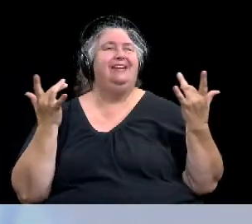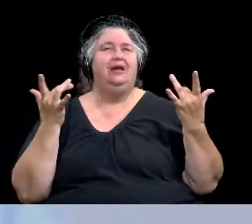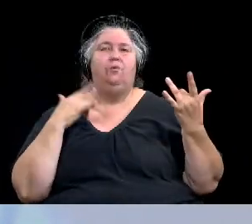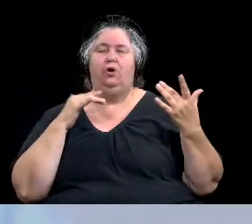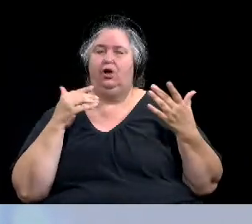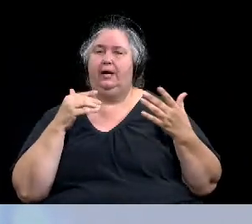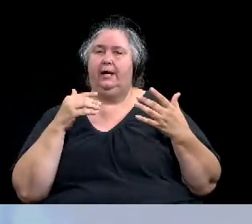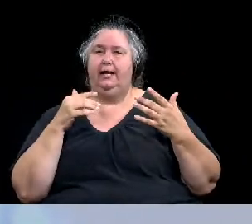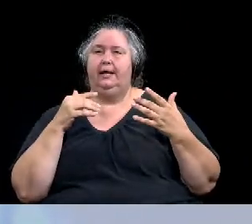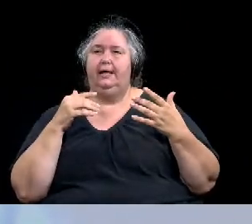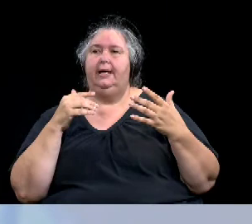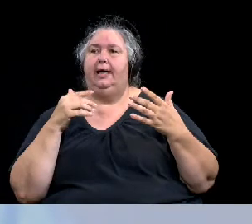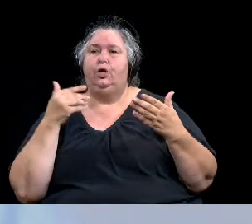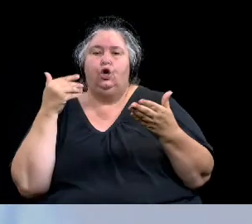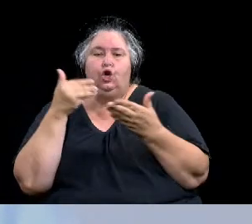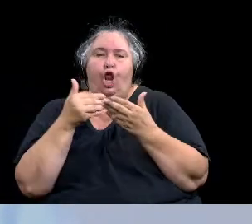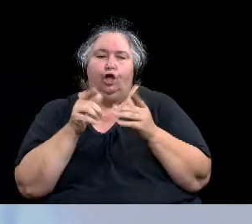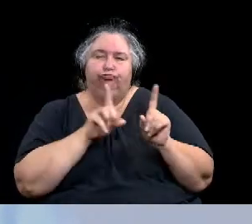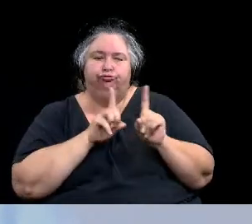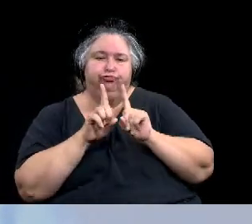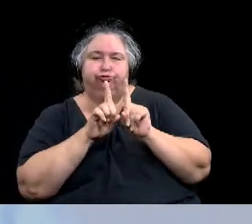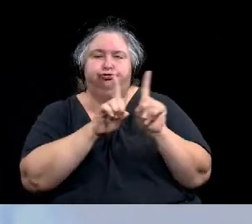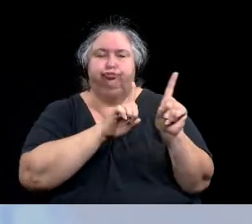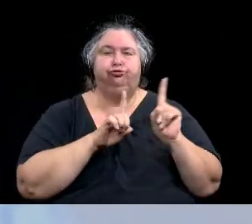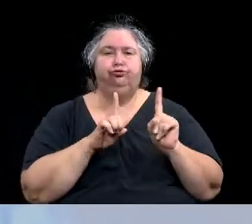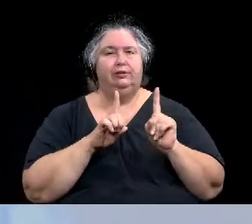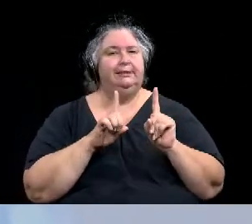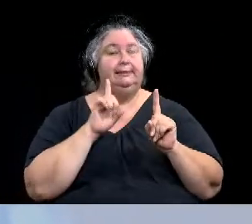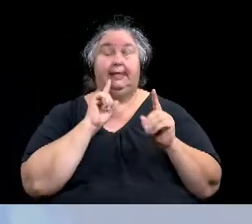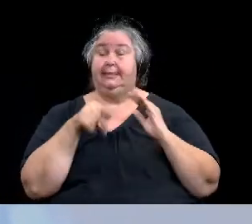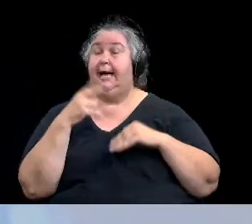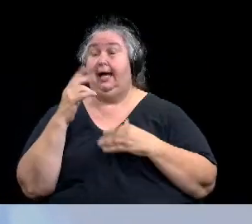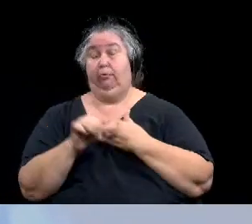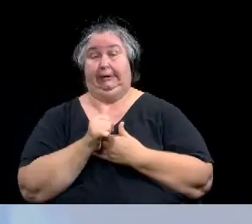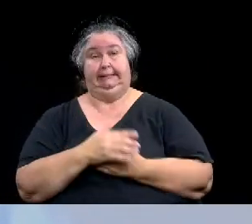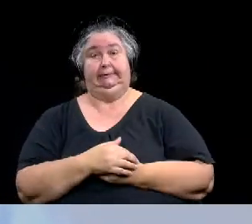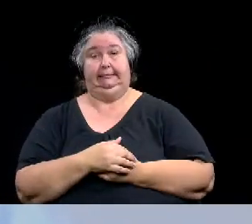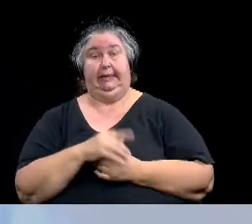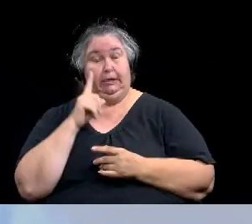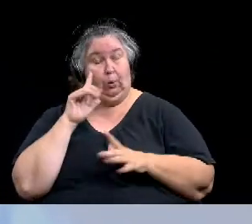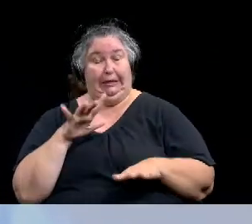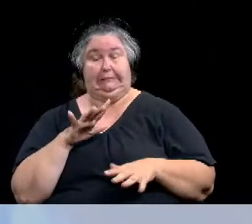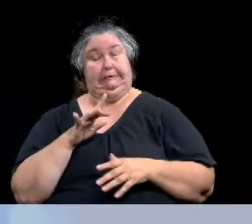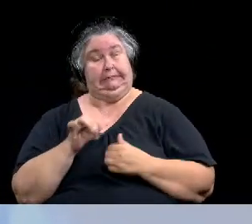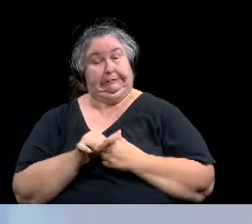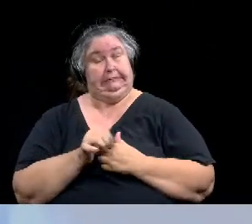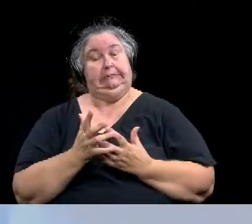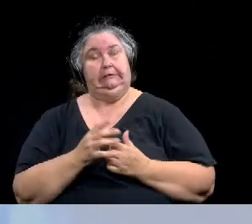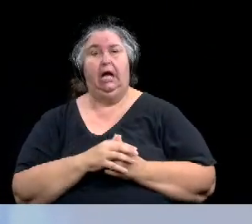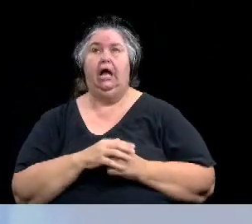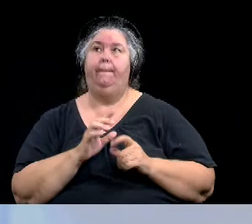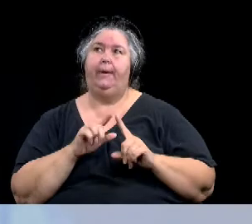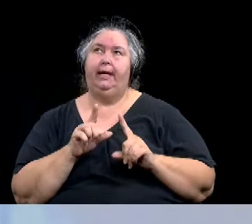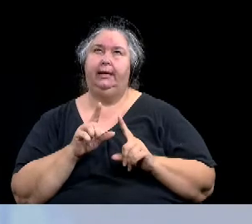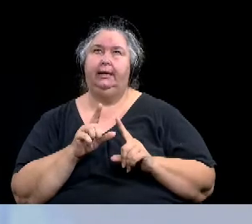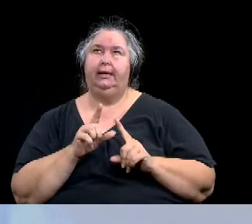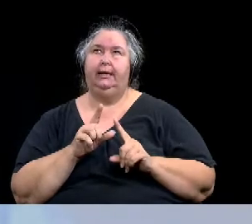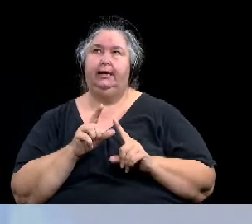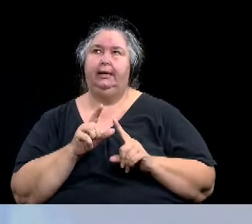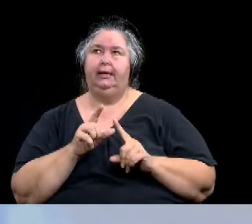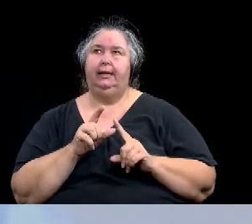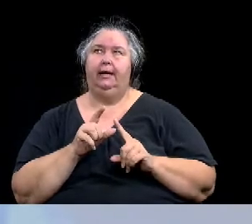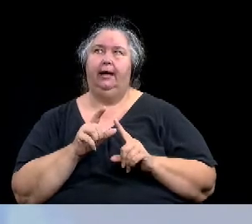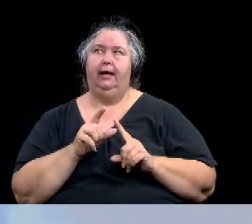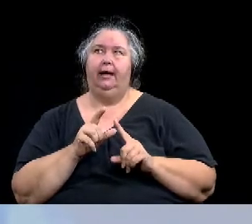are going to be higher risk. Any sort of activity has some risk. But again, if you're in close